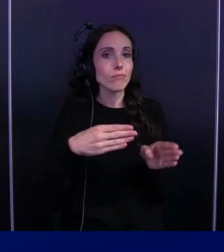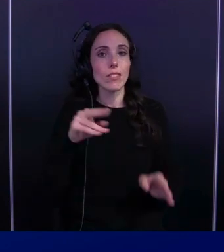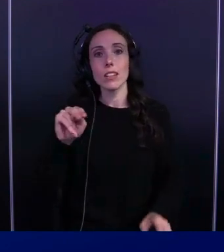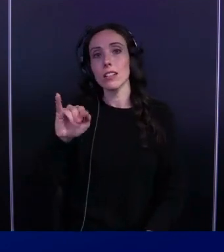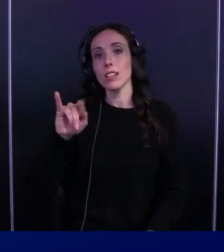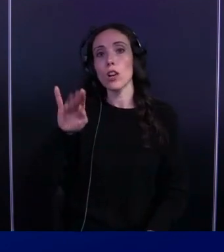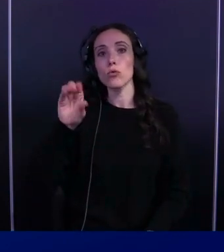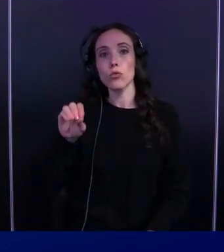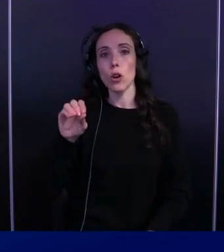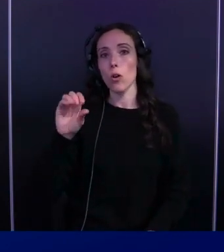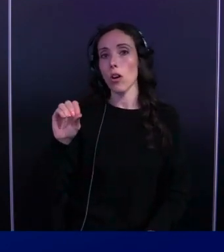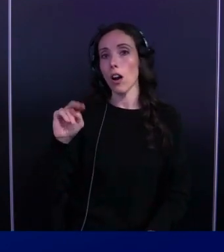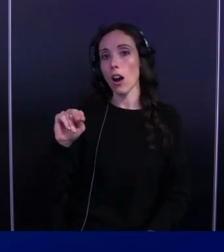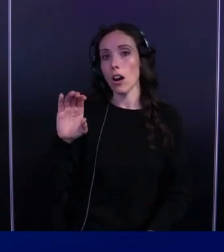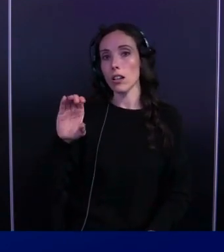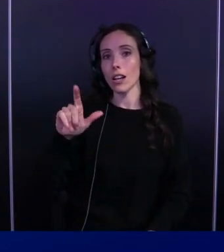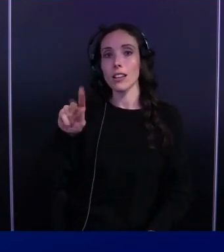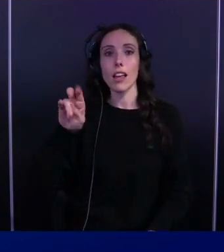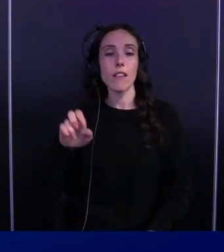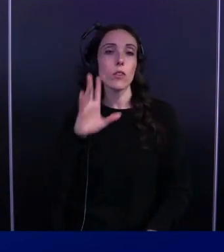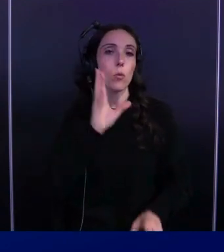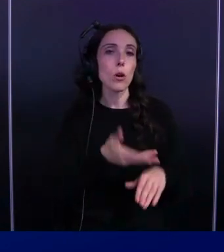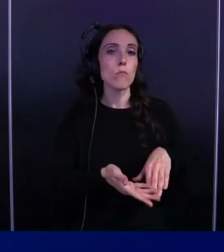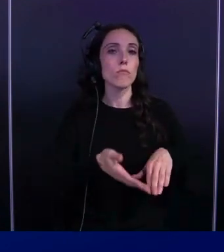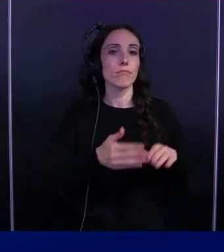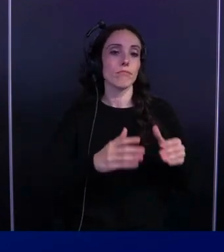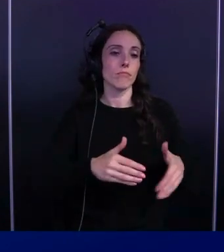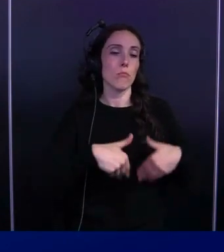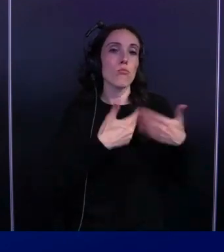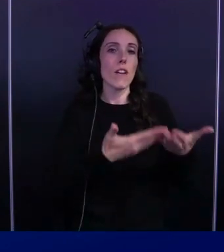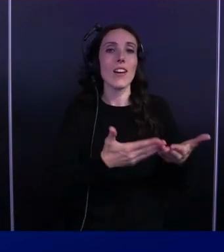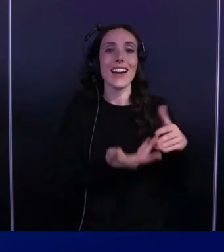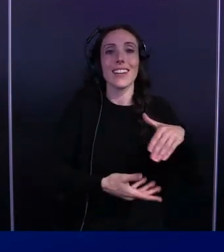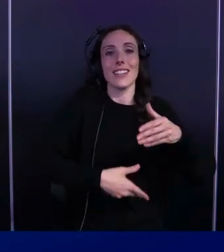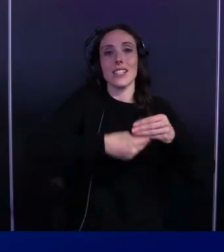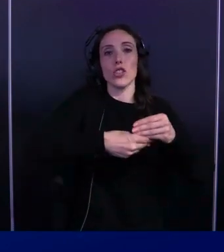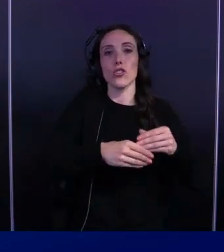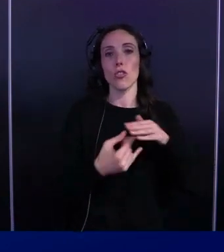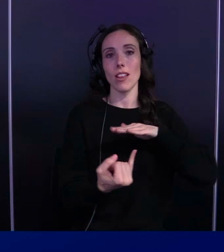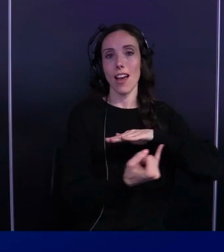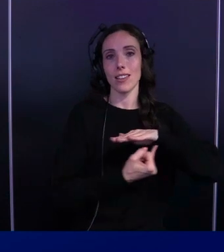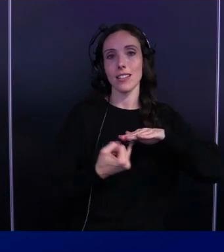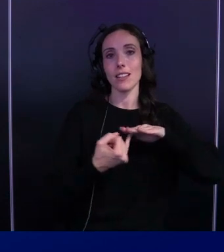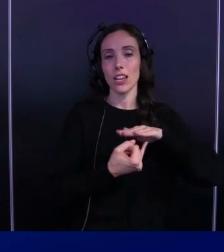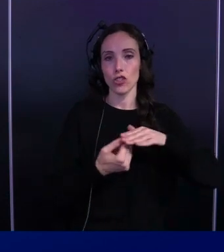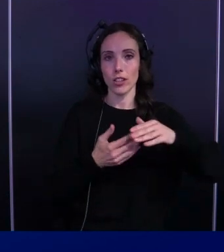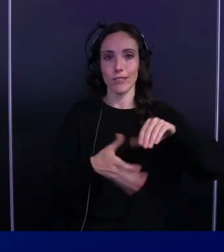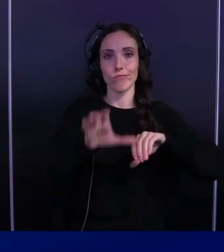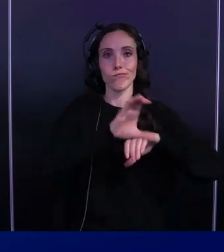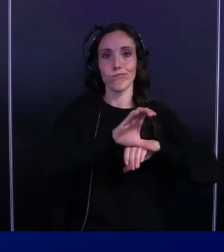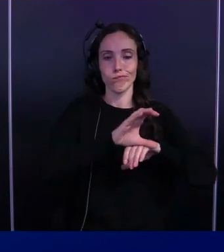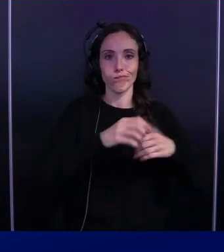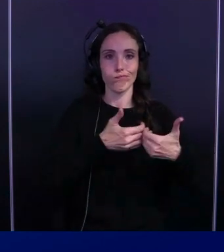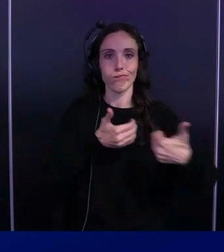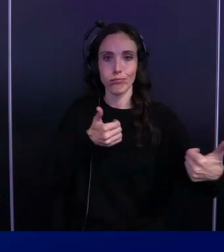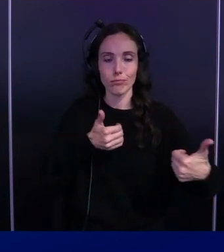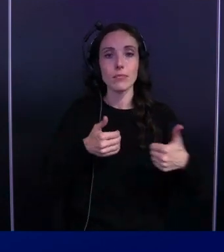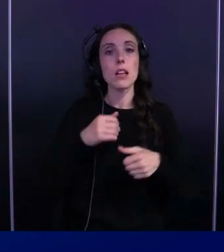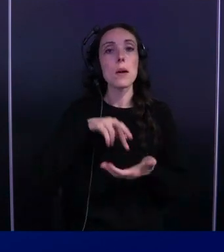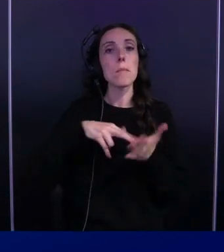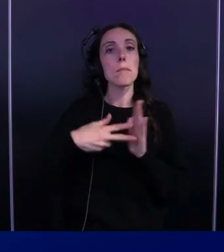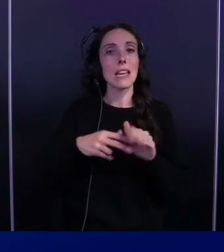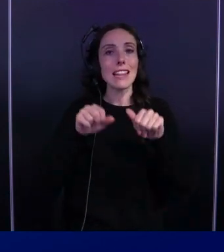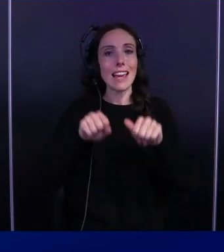which provides additional isolation on top of what the Nitro system already provides, right? And with that isolation, they're able to